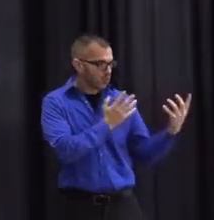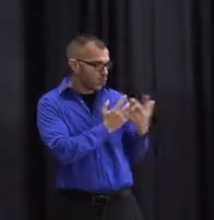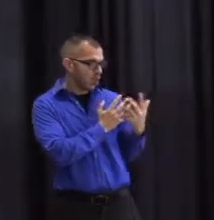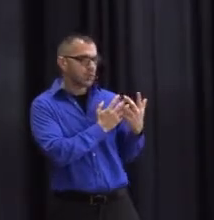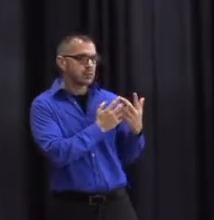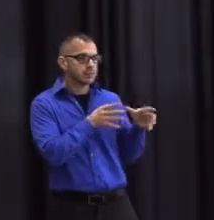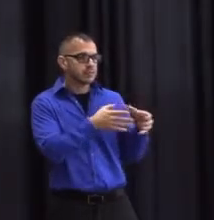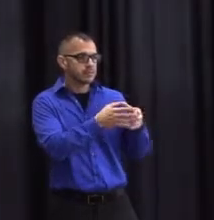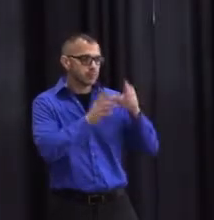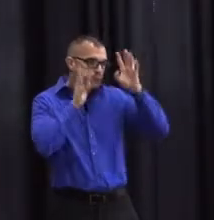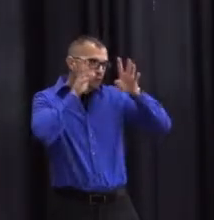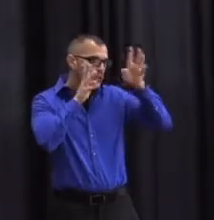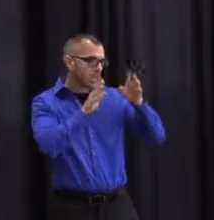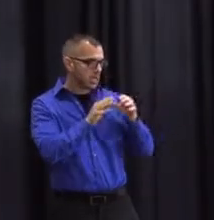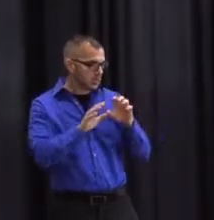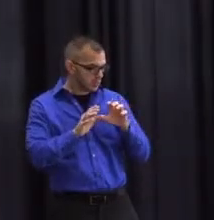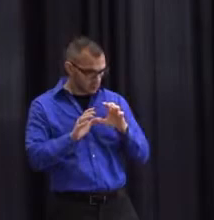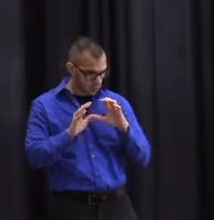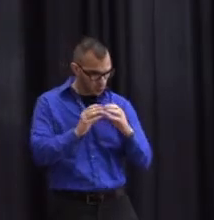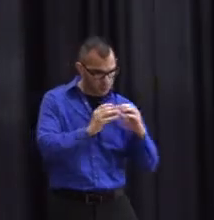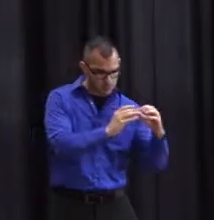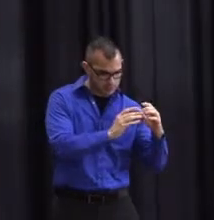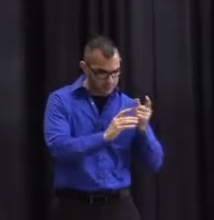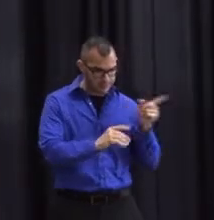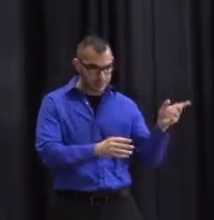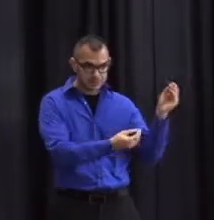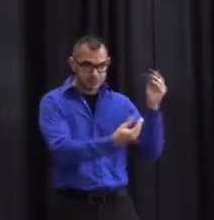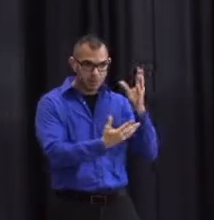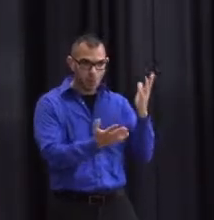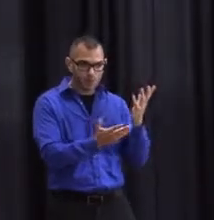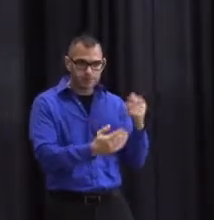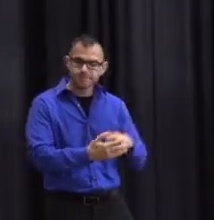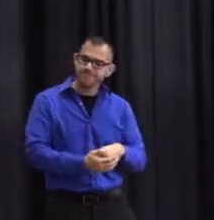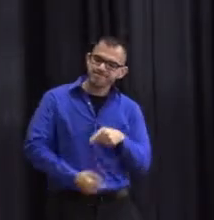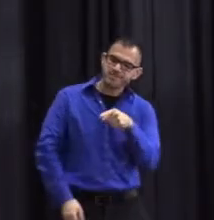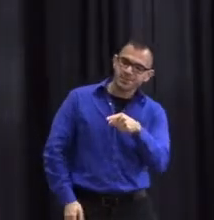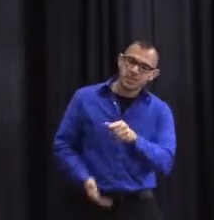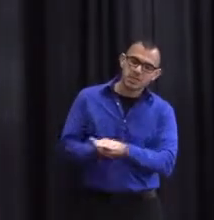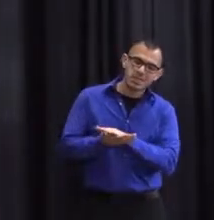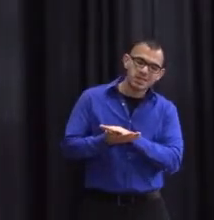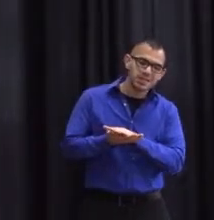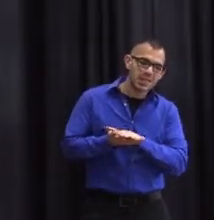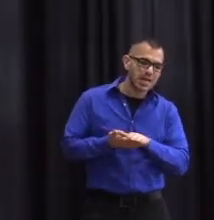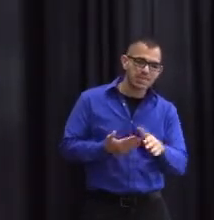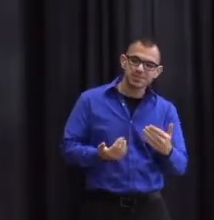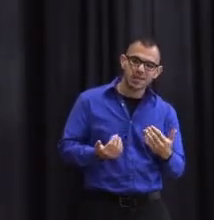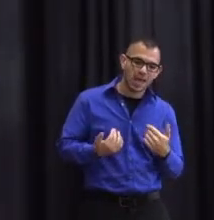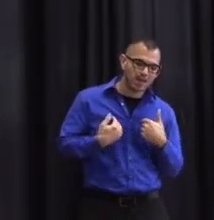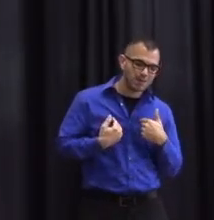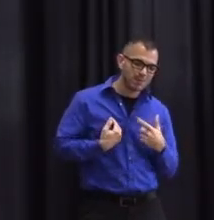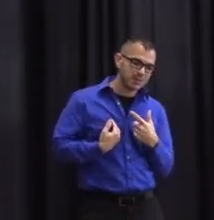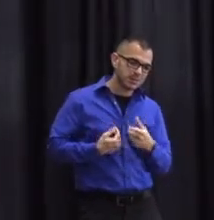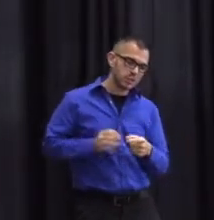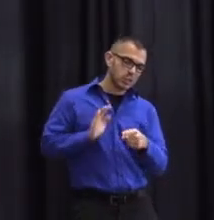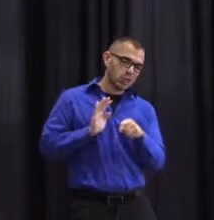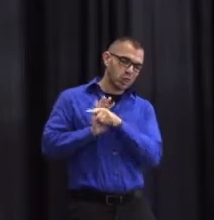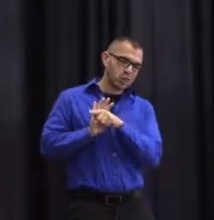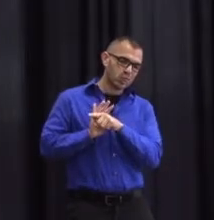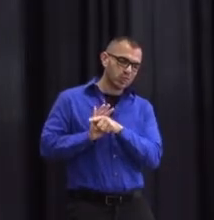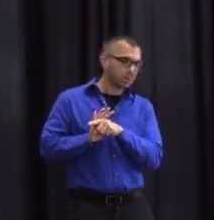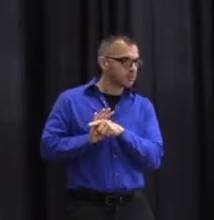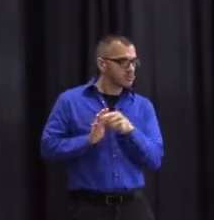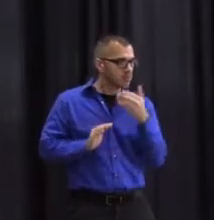create courses. And the instructional designers say, it is so nice not to have to be the bad guy anymore.